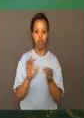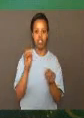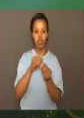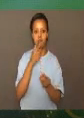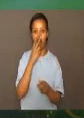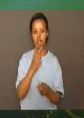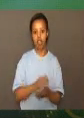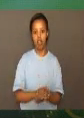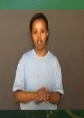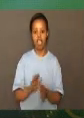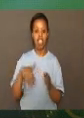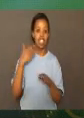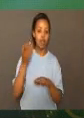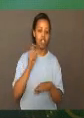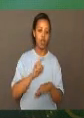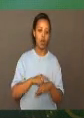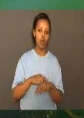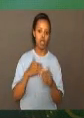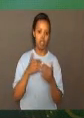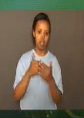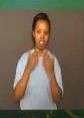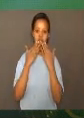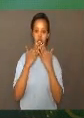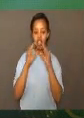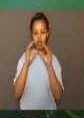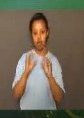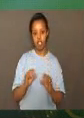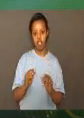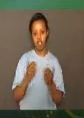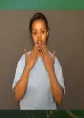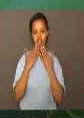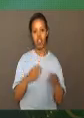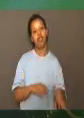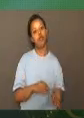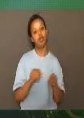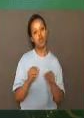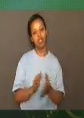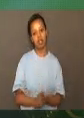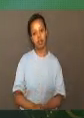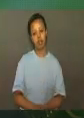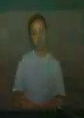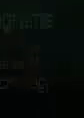Until next lesson, thank you, teacher. Thank you, students.